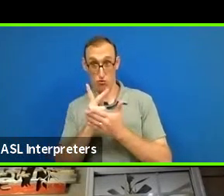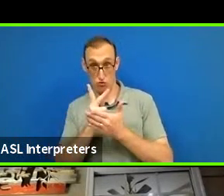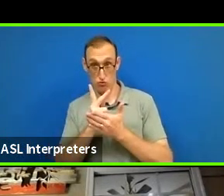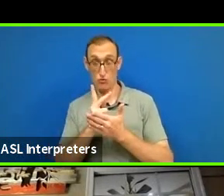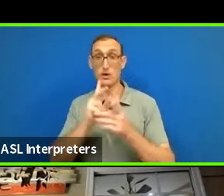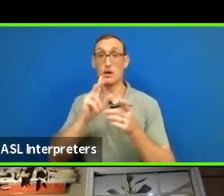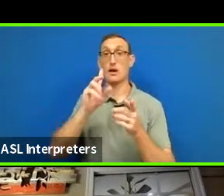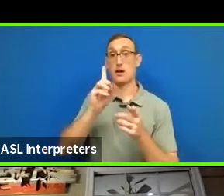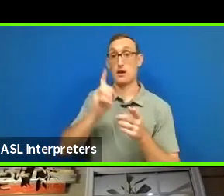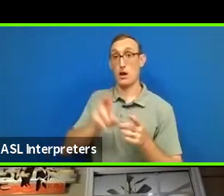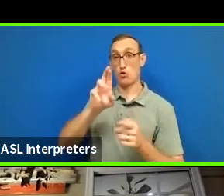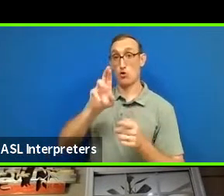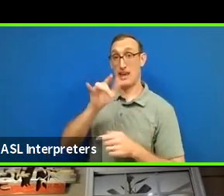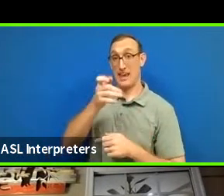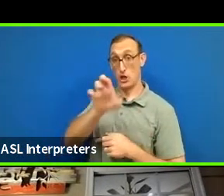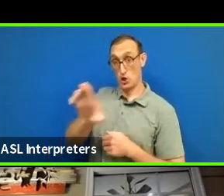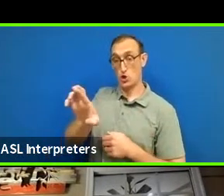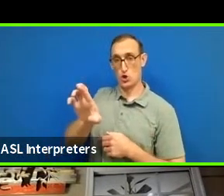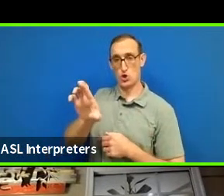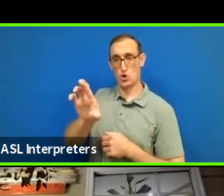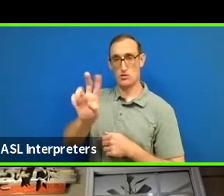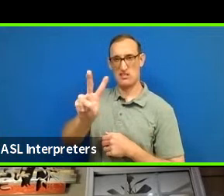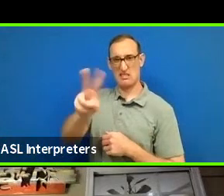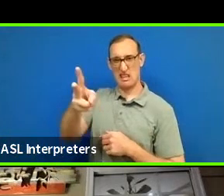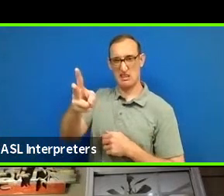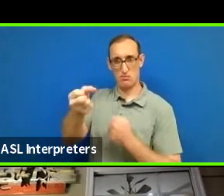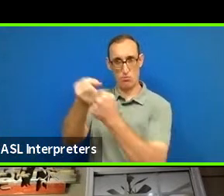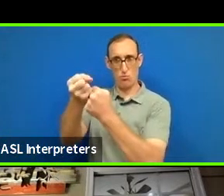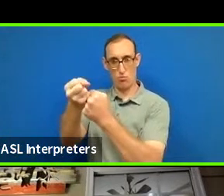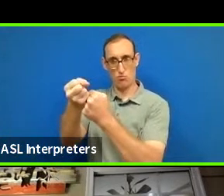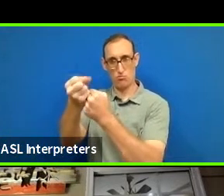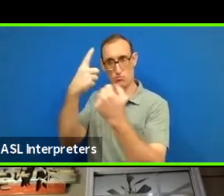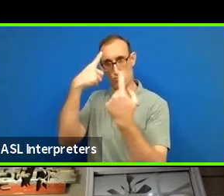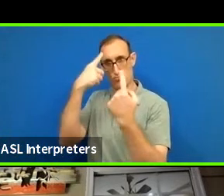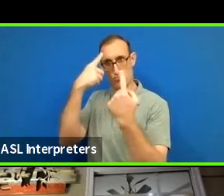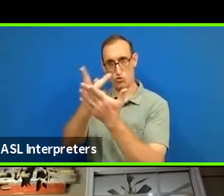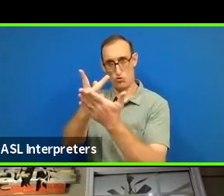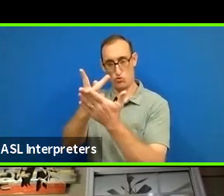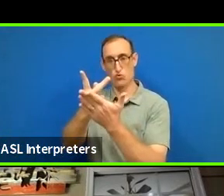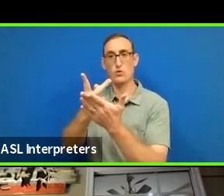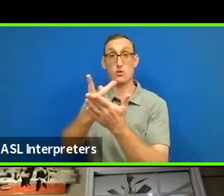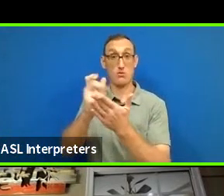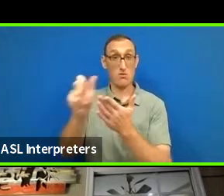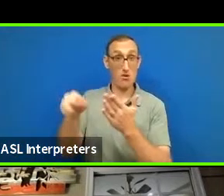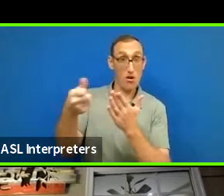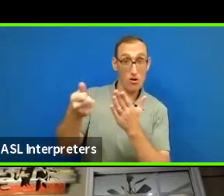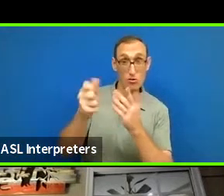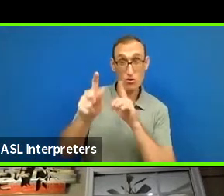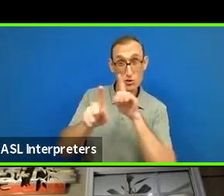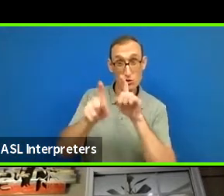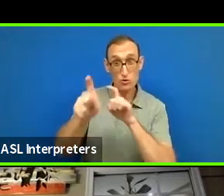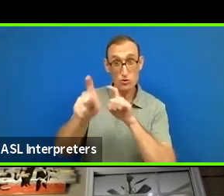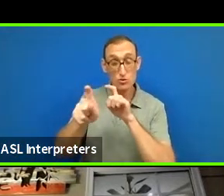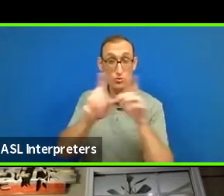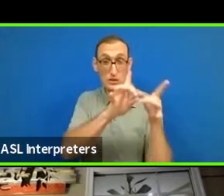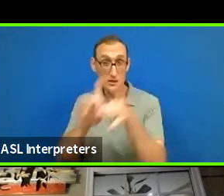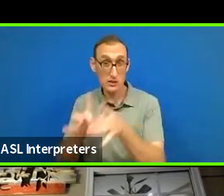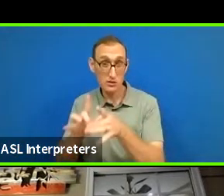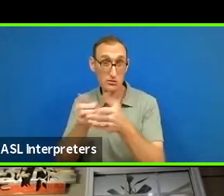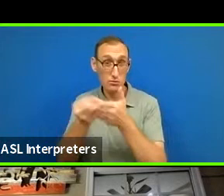Yeager provided the second. Any additional questions related to this purchase or this action